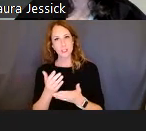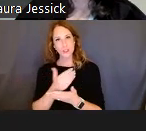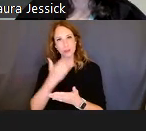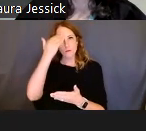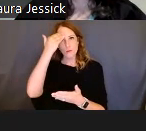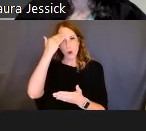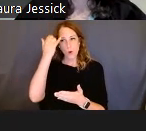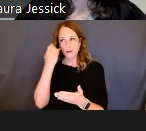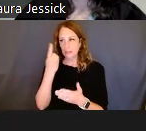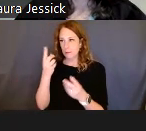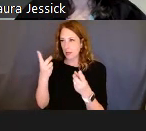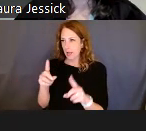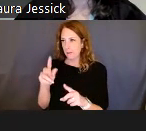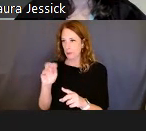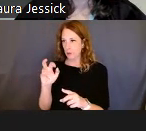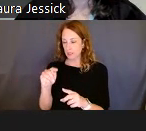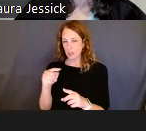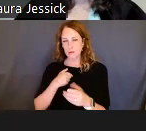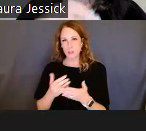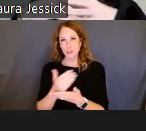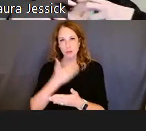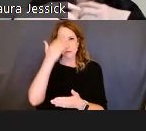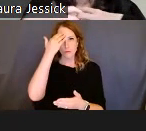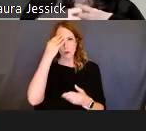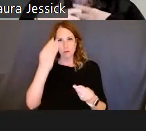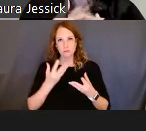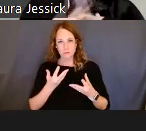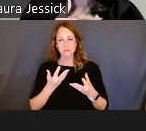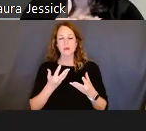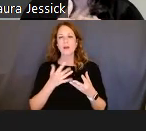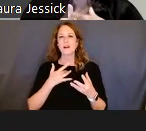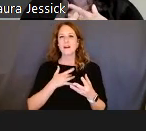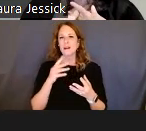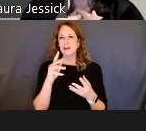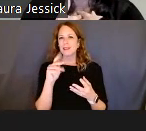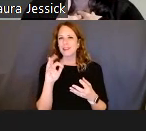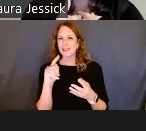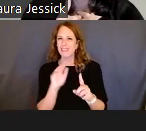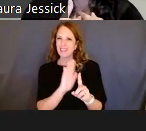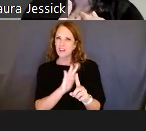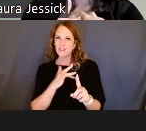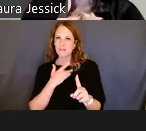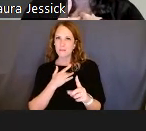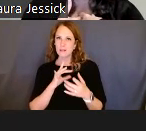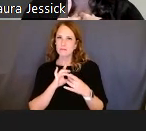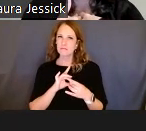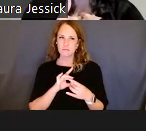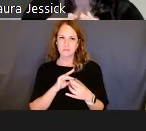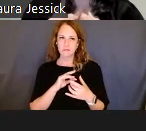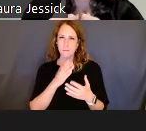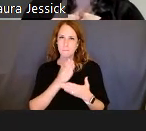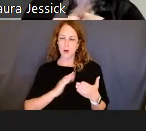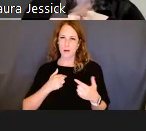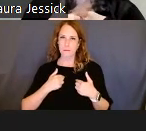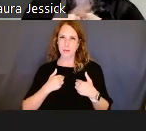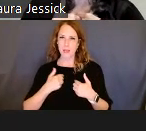happened to their kit. They felt like their kit belonged to them. It was part of them, and they deserved to know